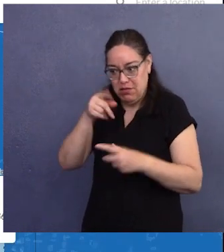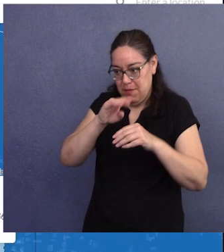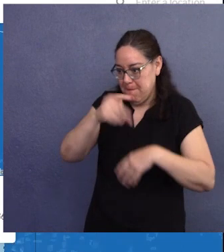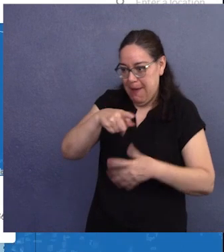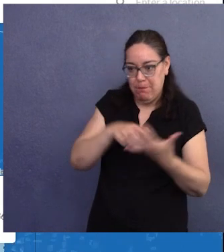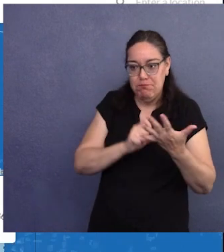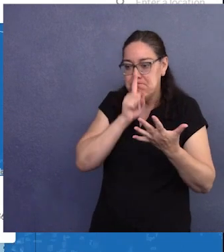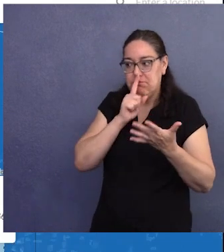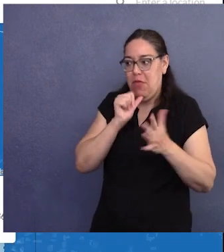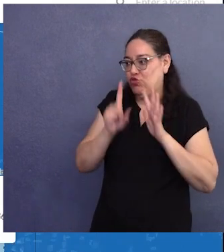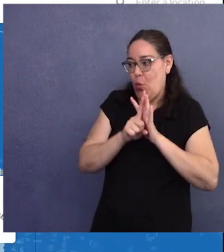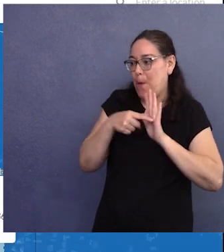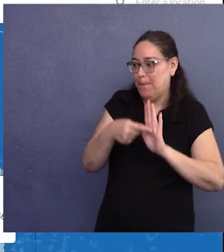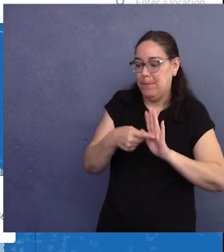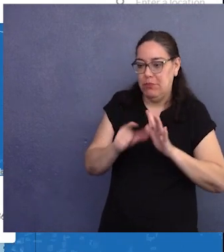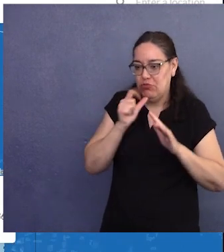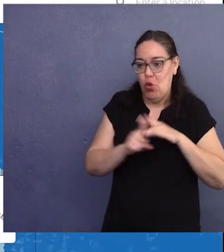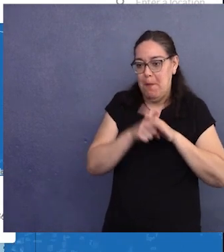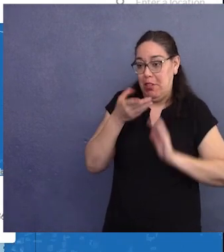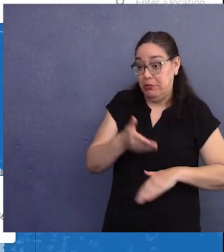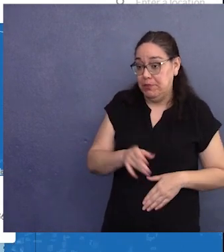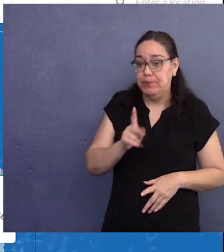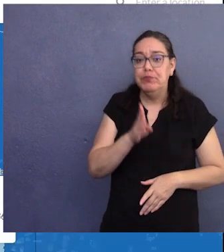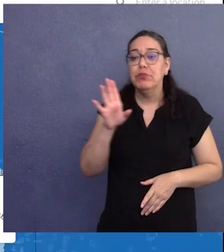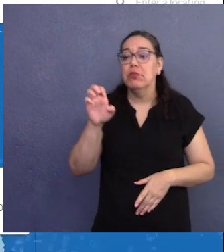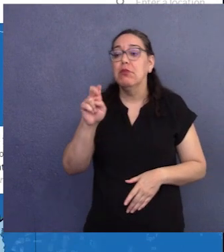Thank you. Okay, Benjamin?